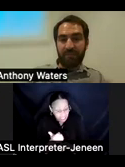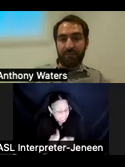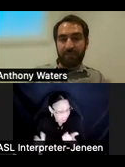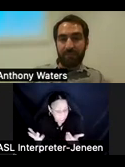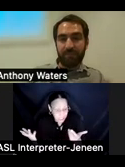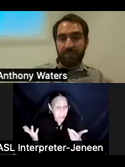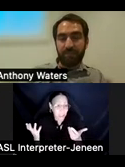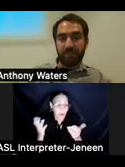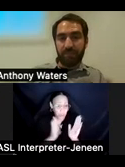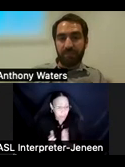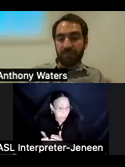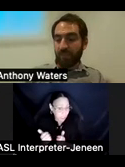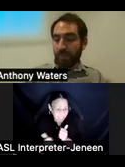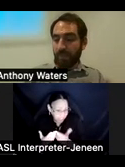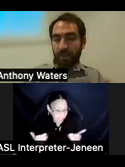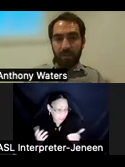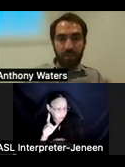life?